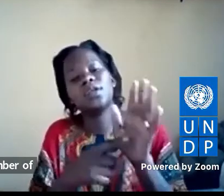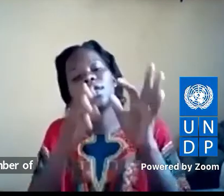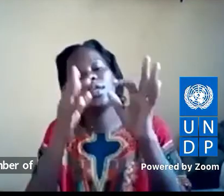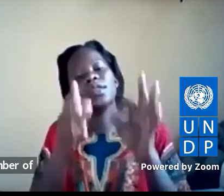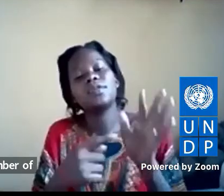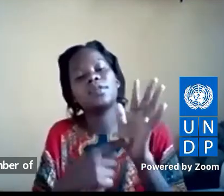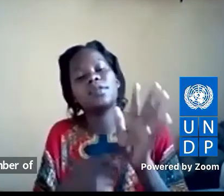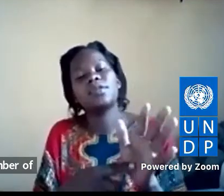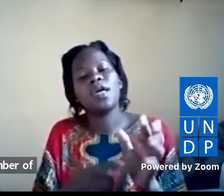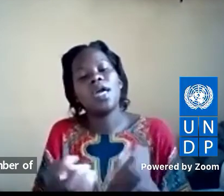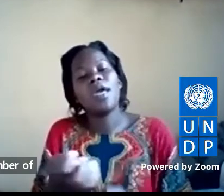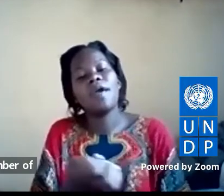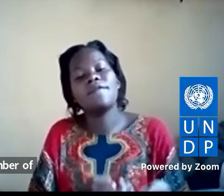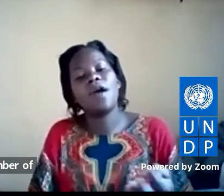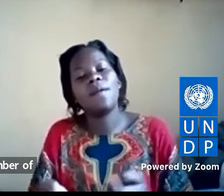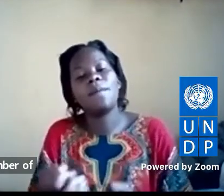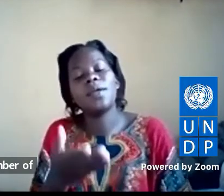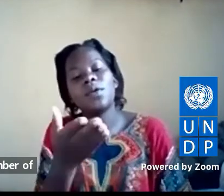environmental